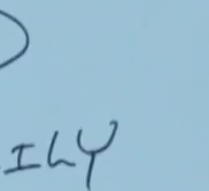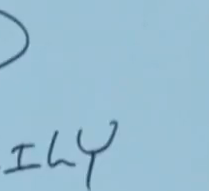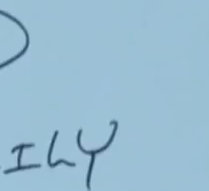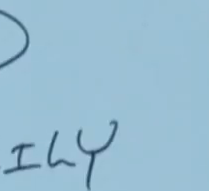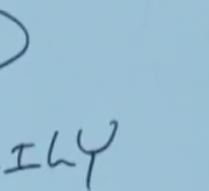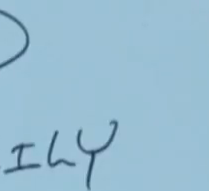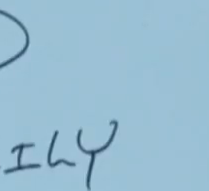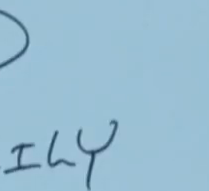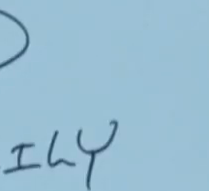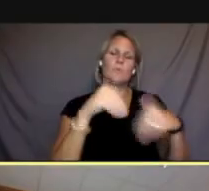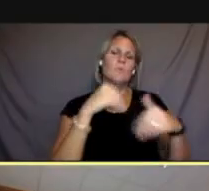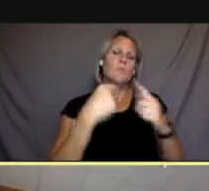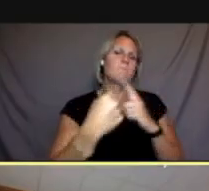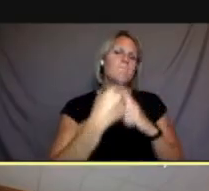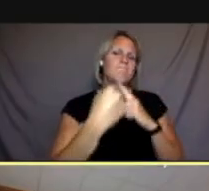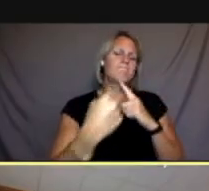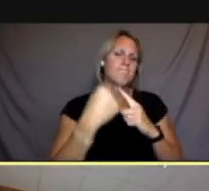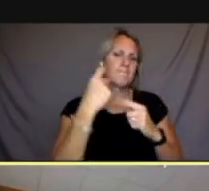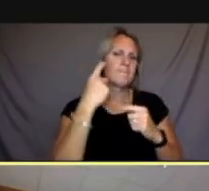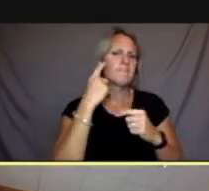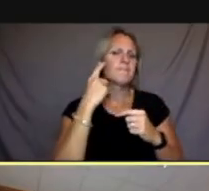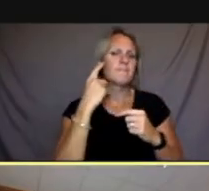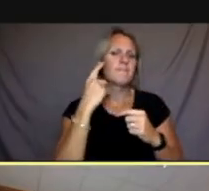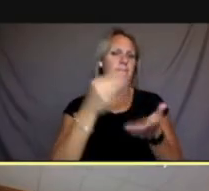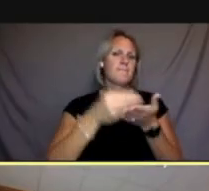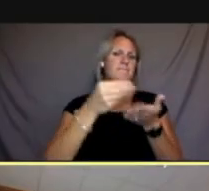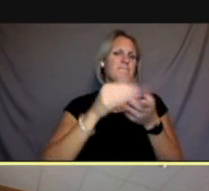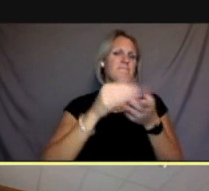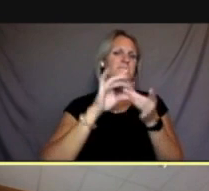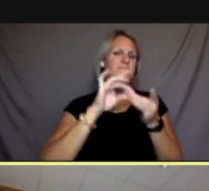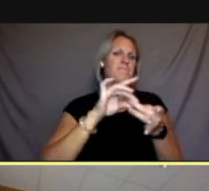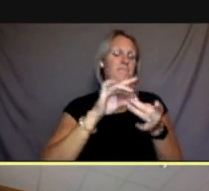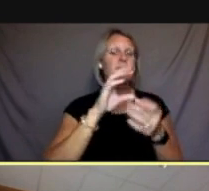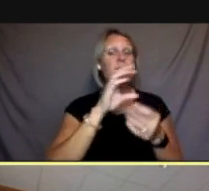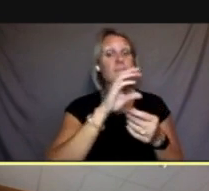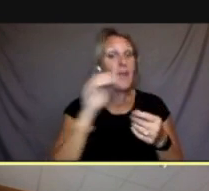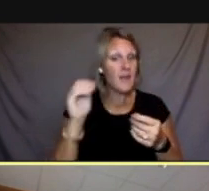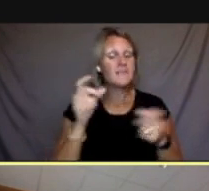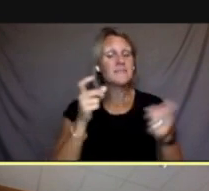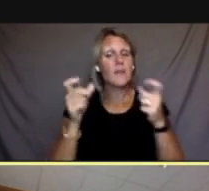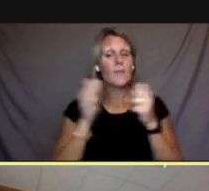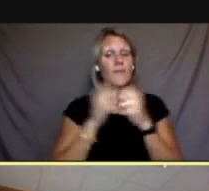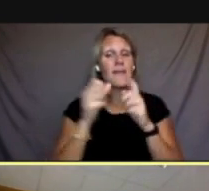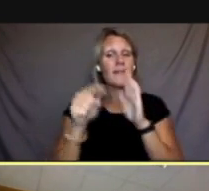impacts of COVID-19. Part of this is to deal with also the negative impacts